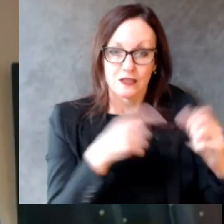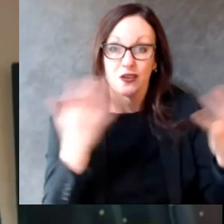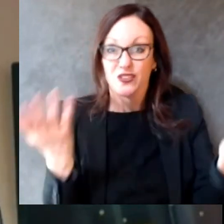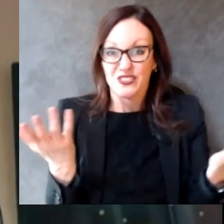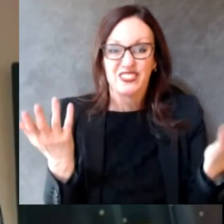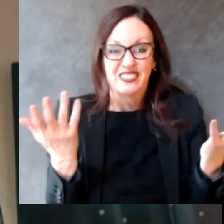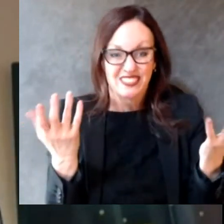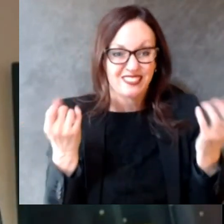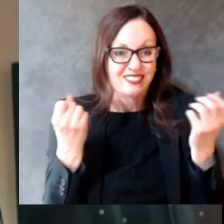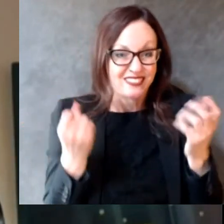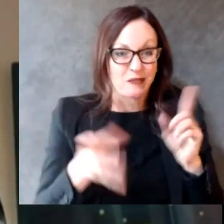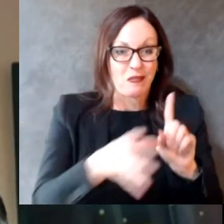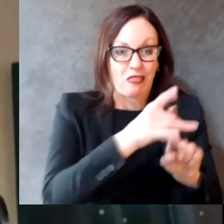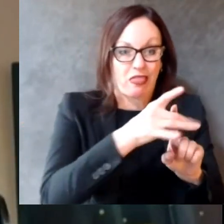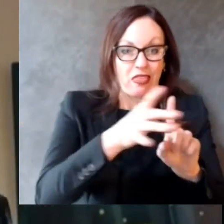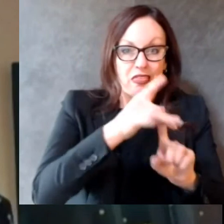our